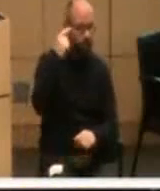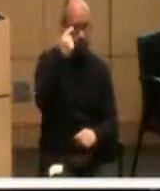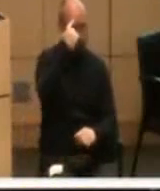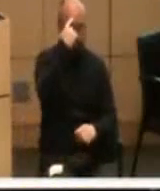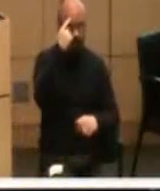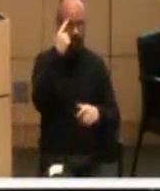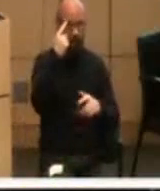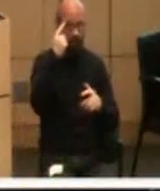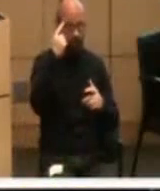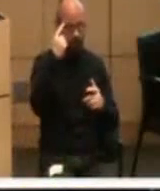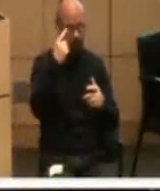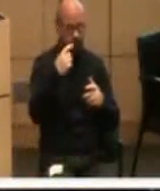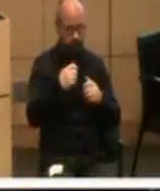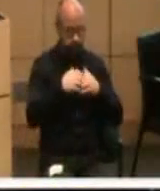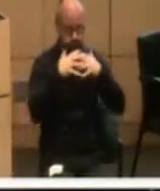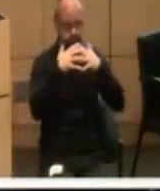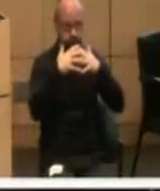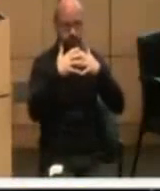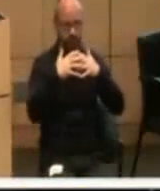They regain hearing.